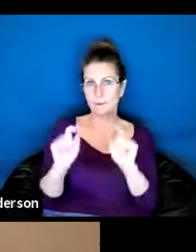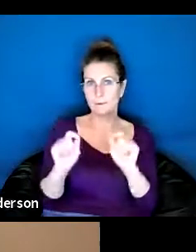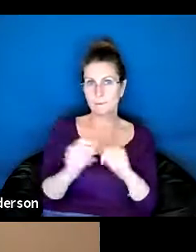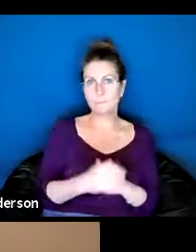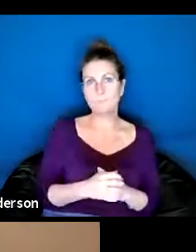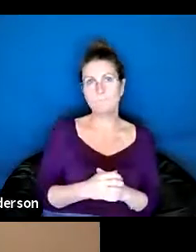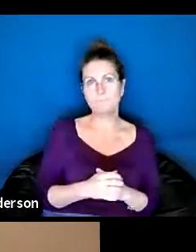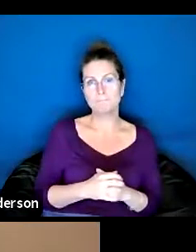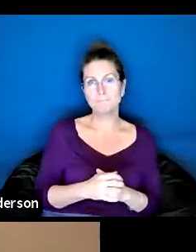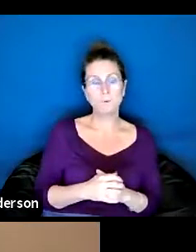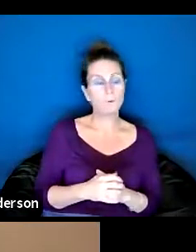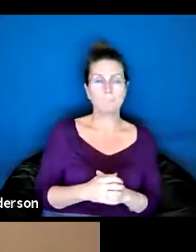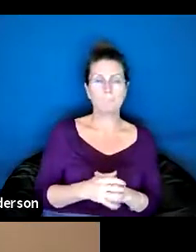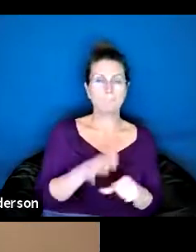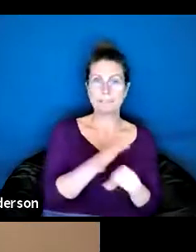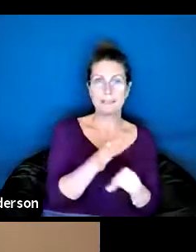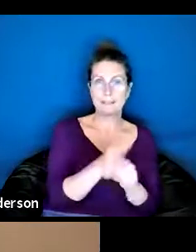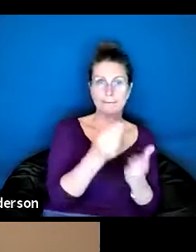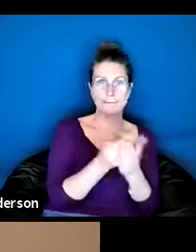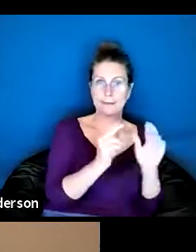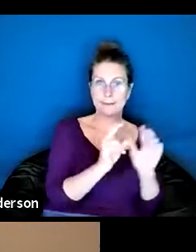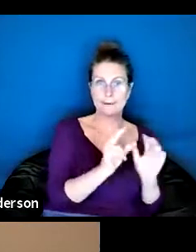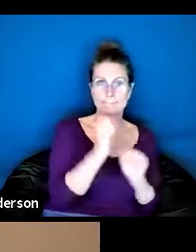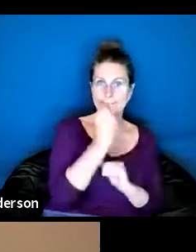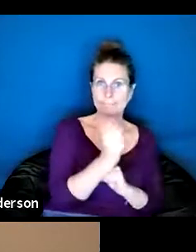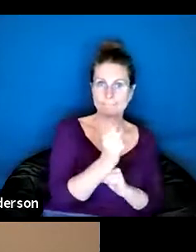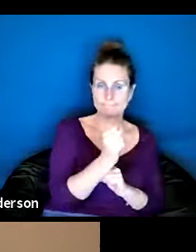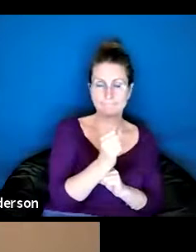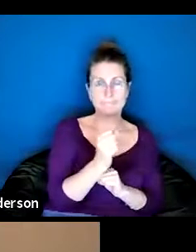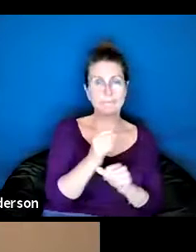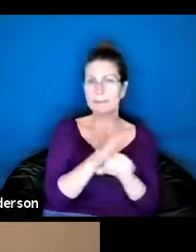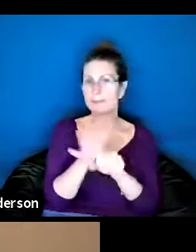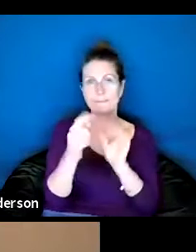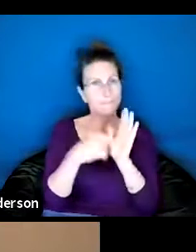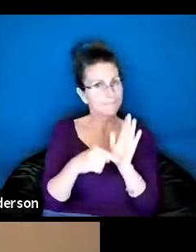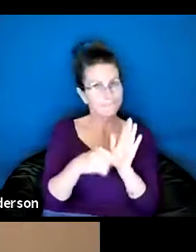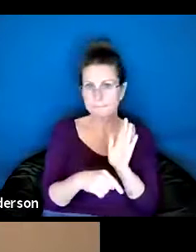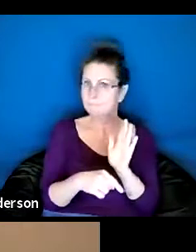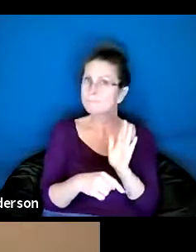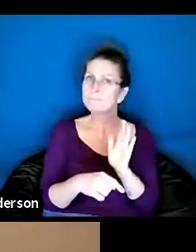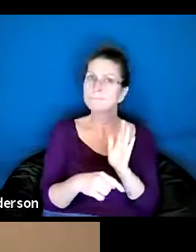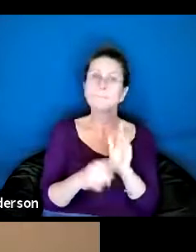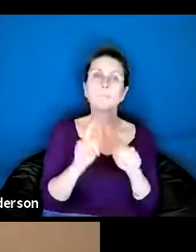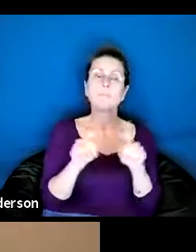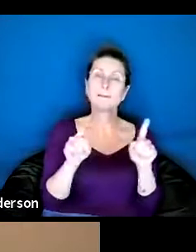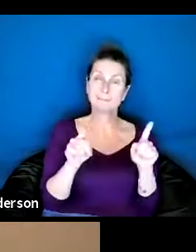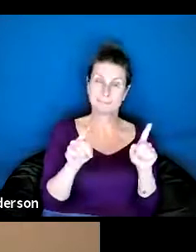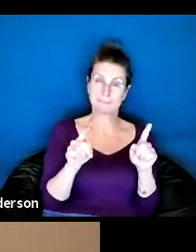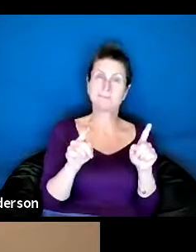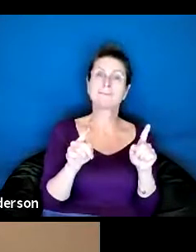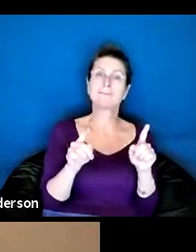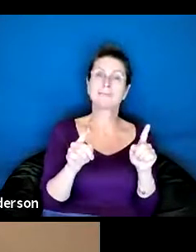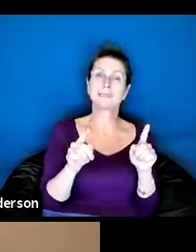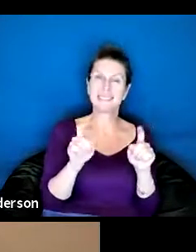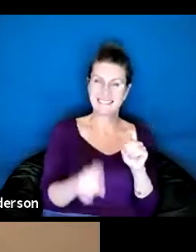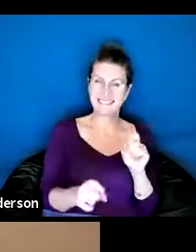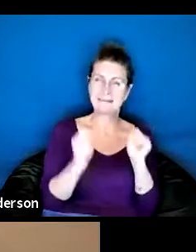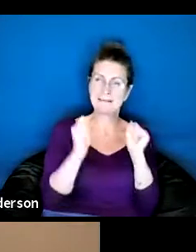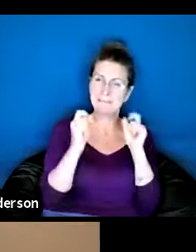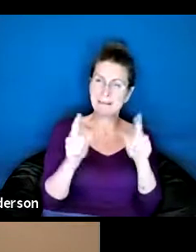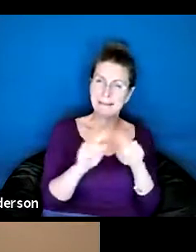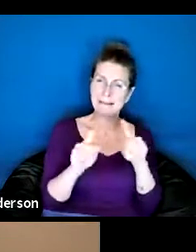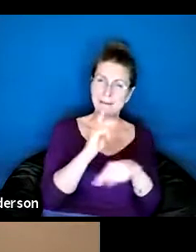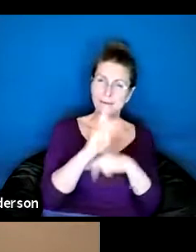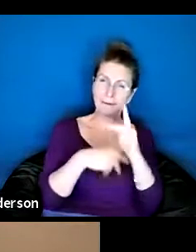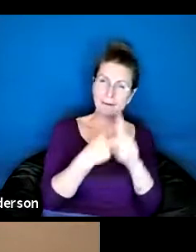Well, there isn't enough funding and research, but actually we need all sorts of different sorts of